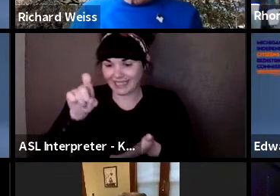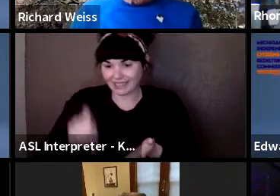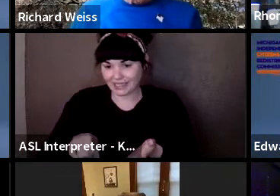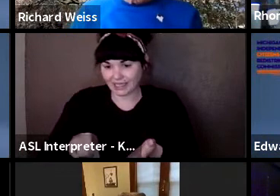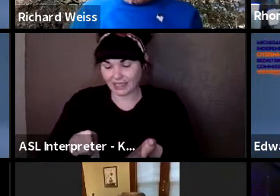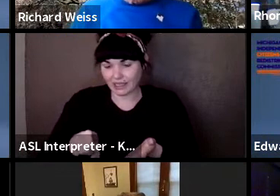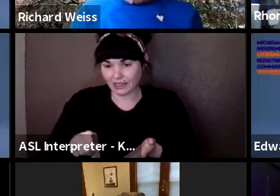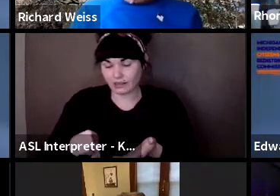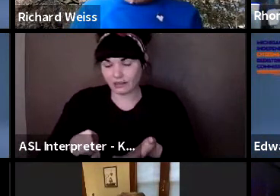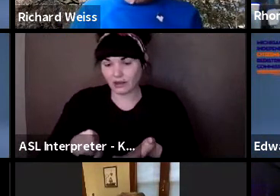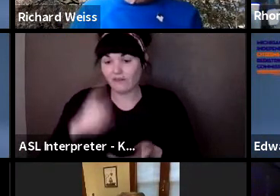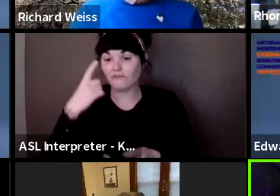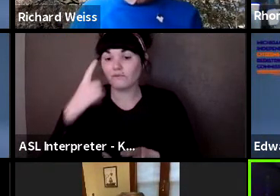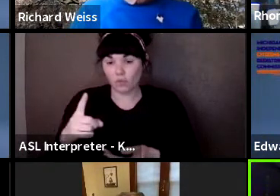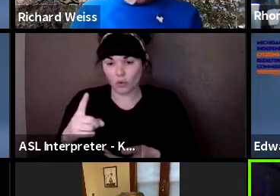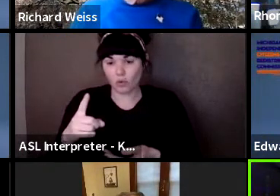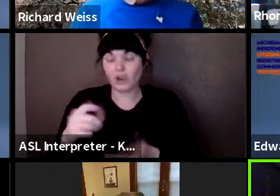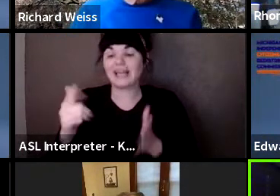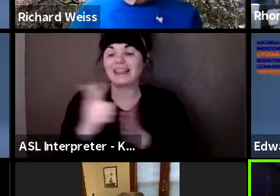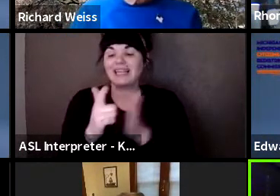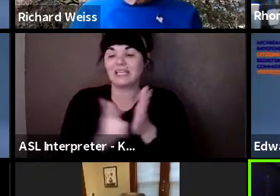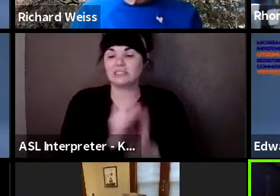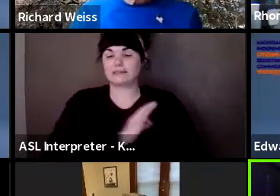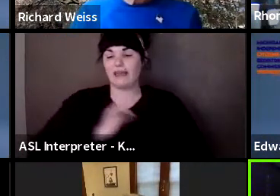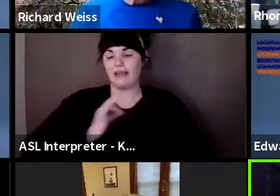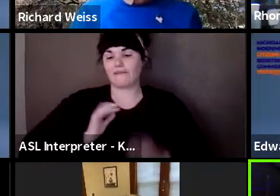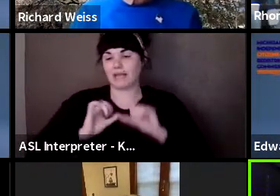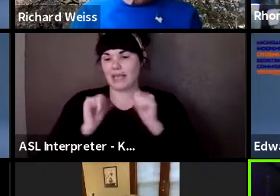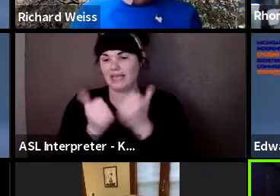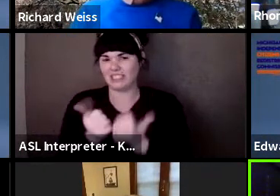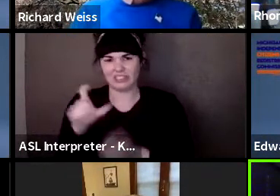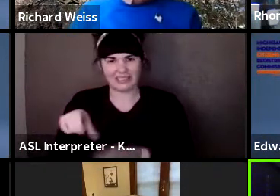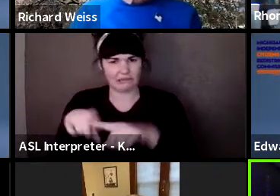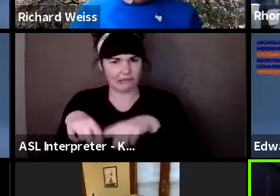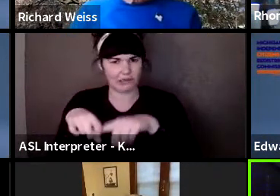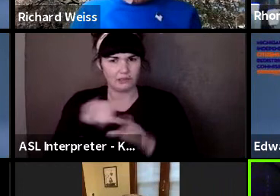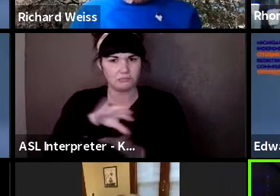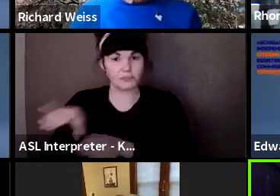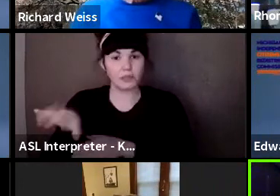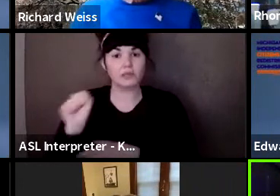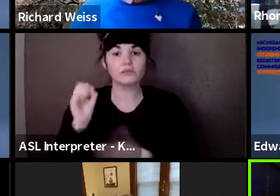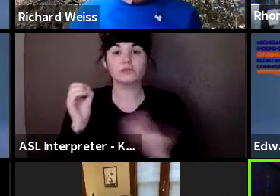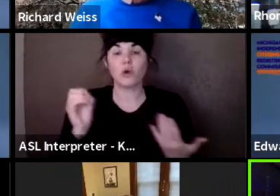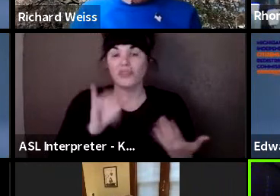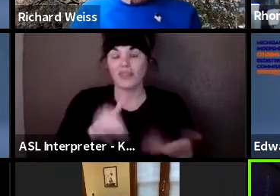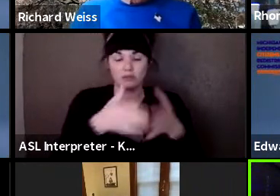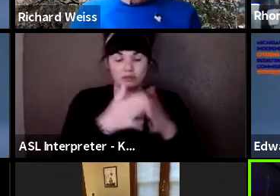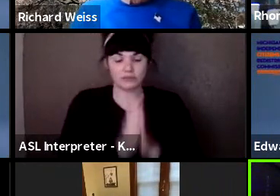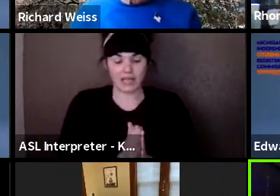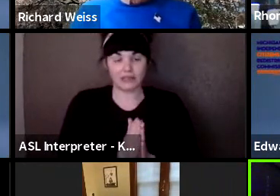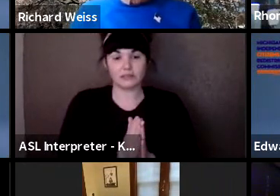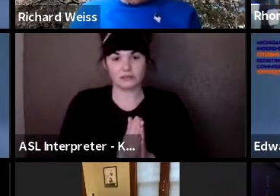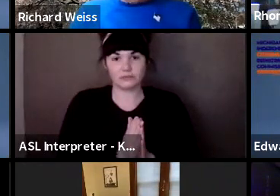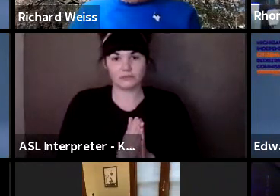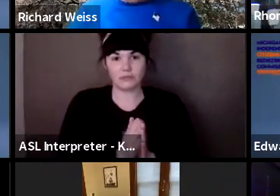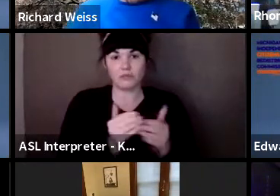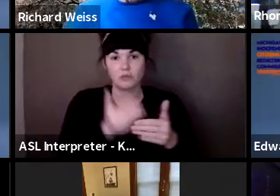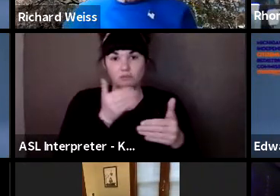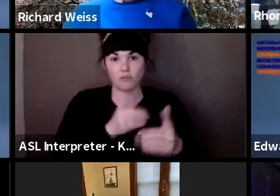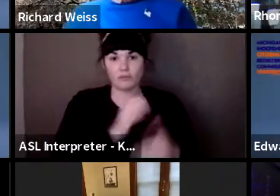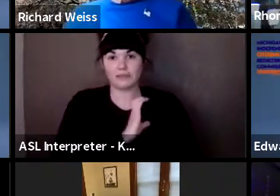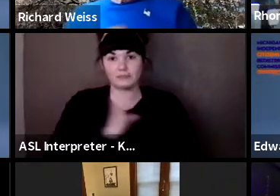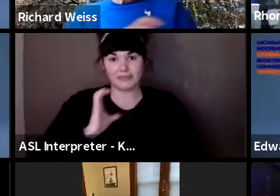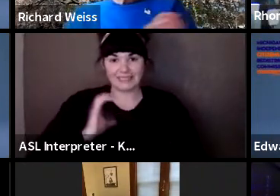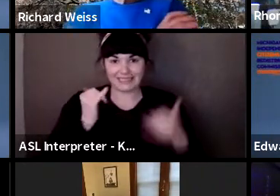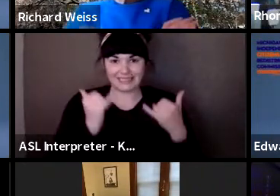legal staffing agency. So that was the ask and the resolution before the commission today. Thank you. Thank you, Julianne. I